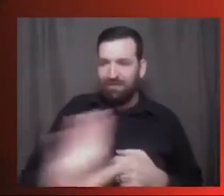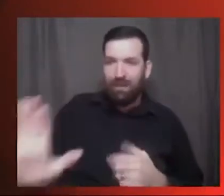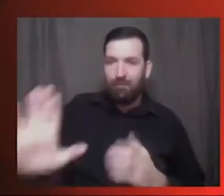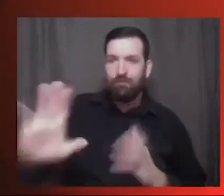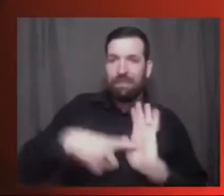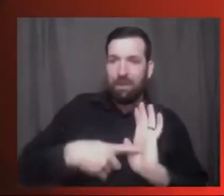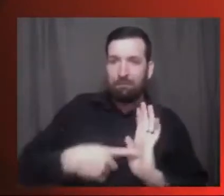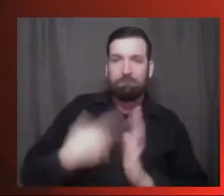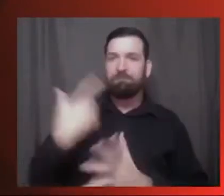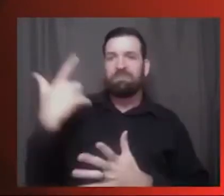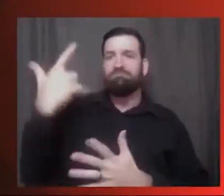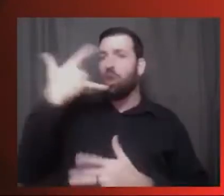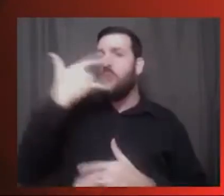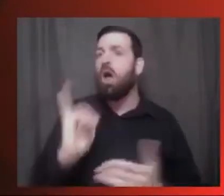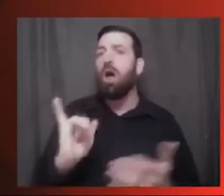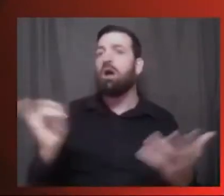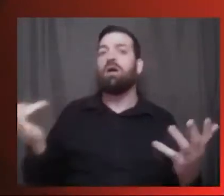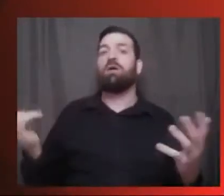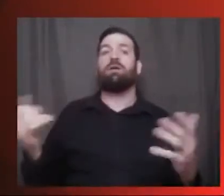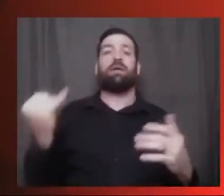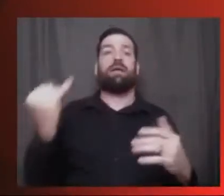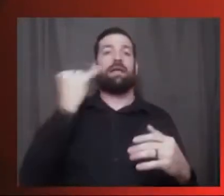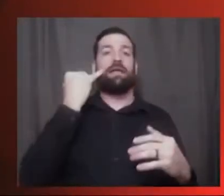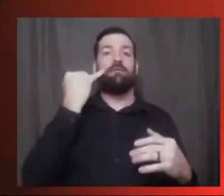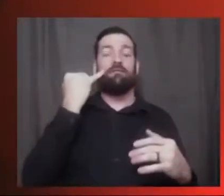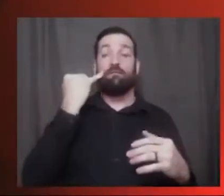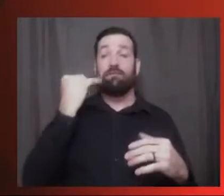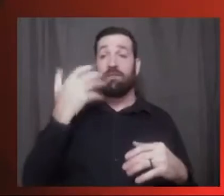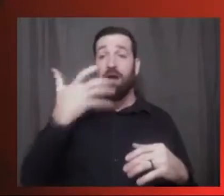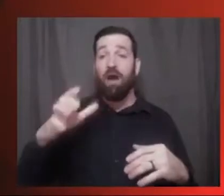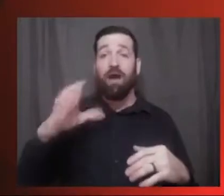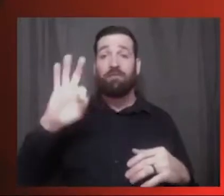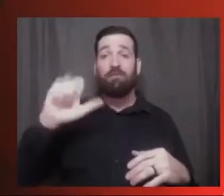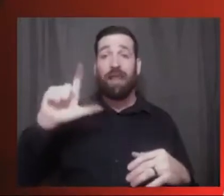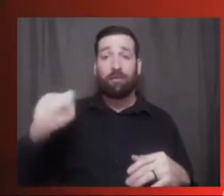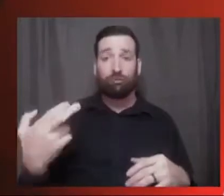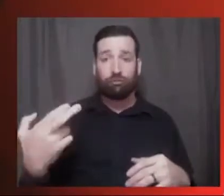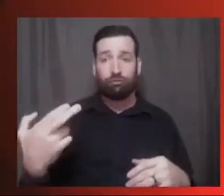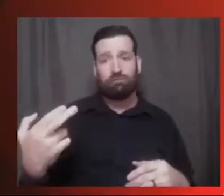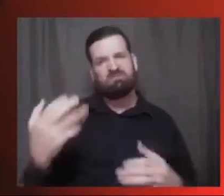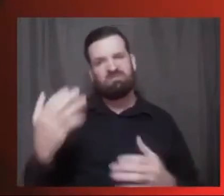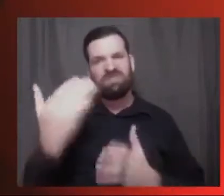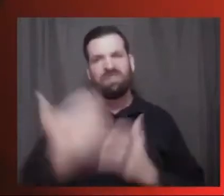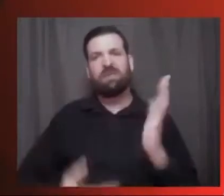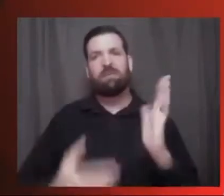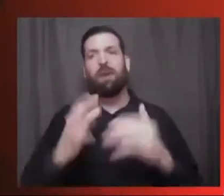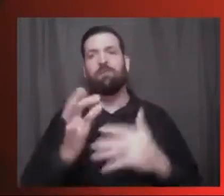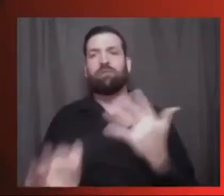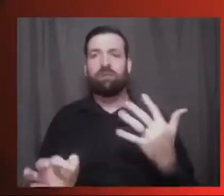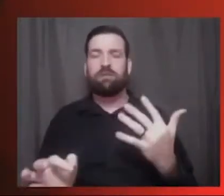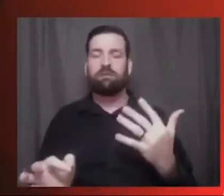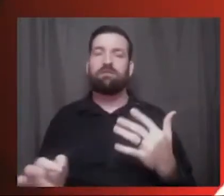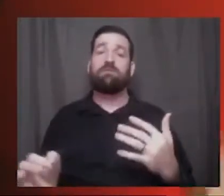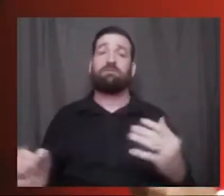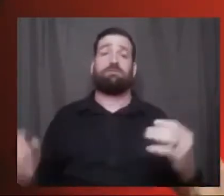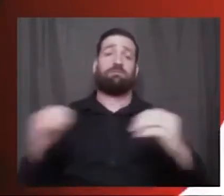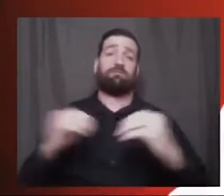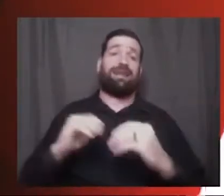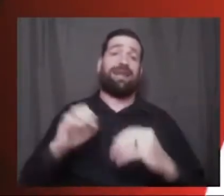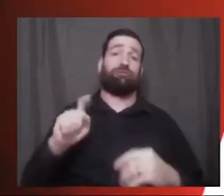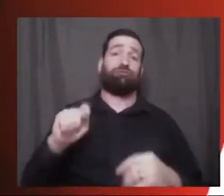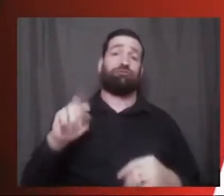it is hot flashes, then definitely there are some options. Estrogen works the best